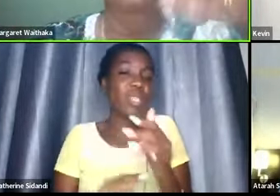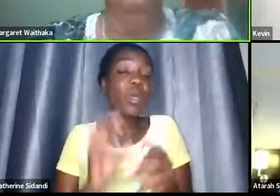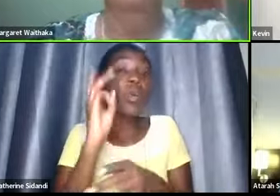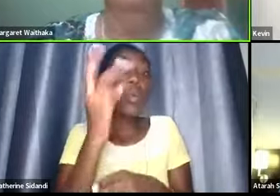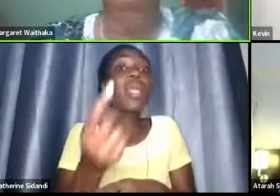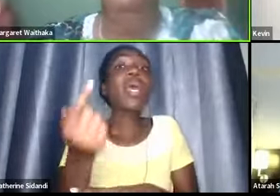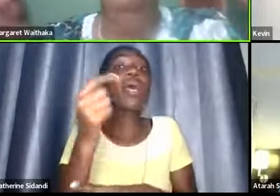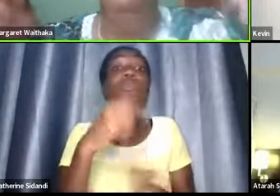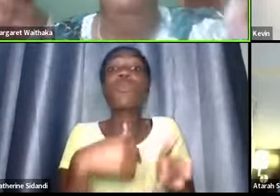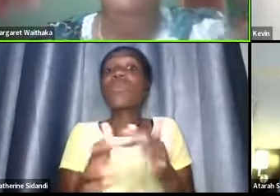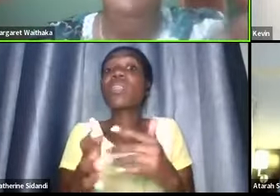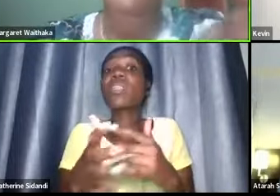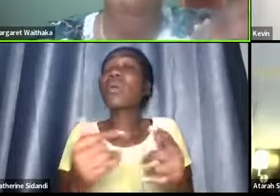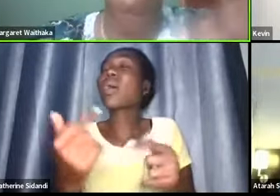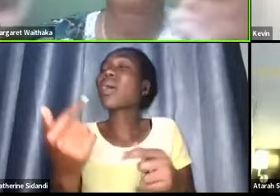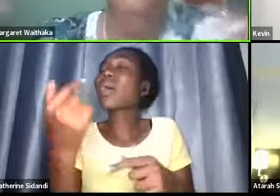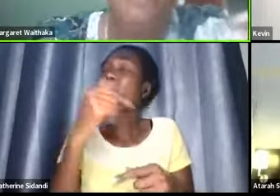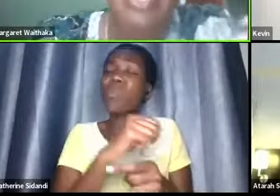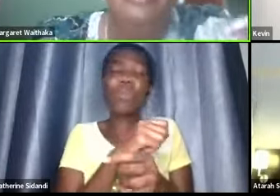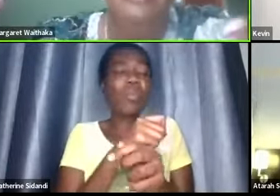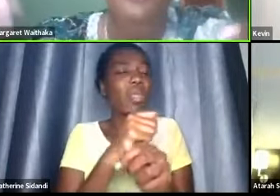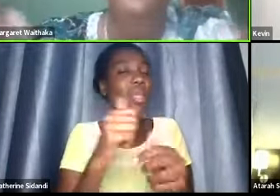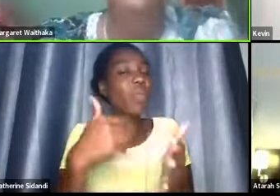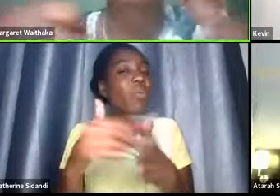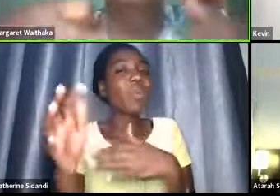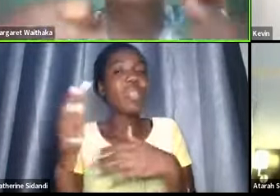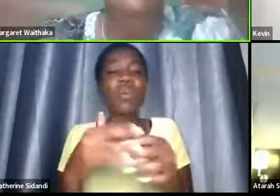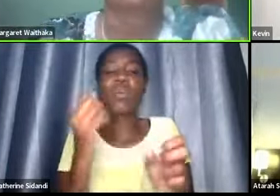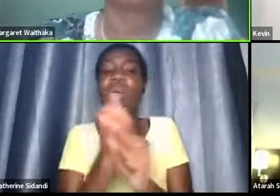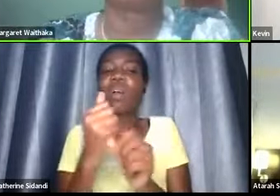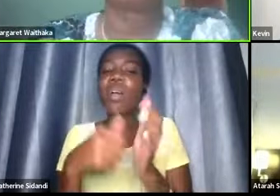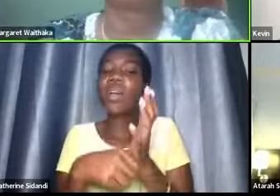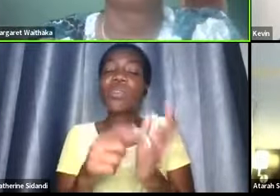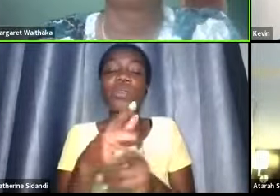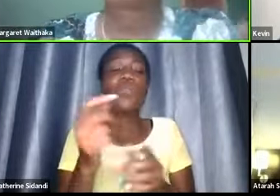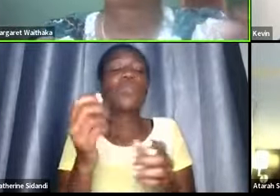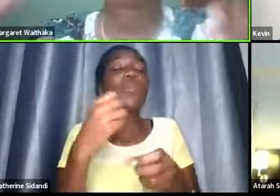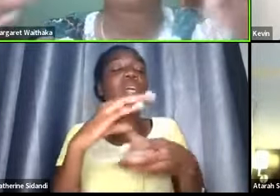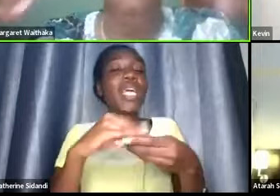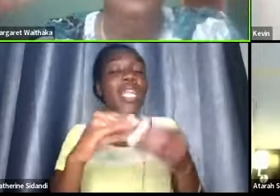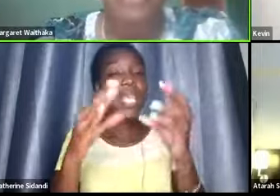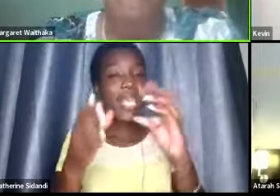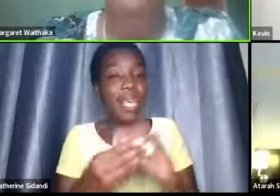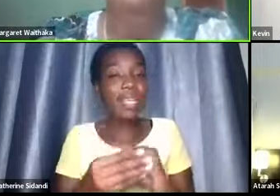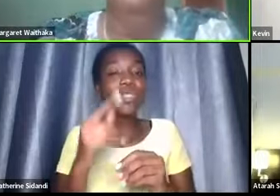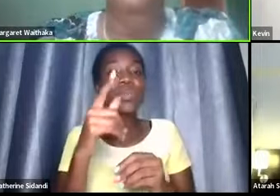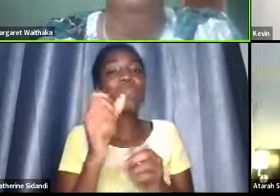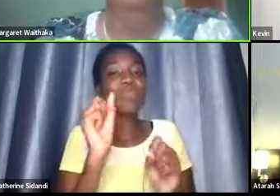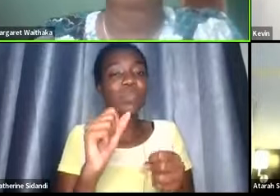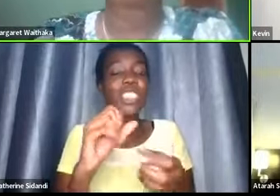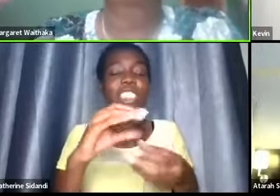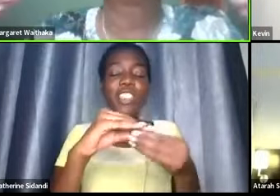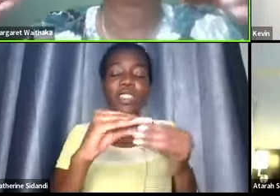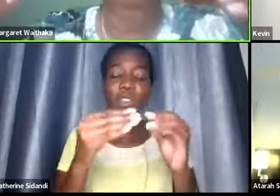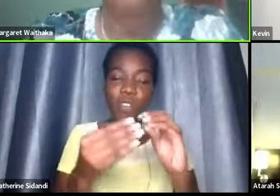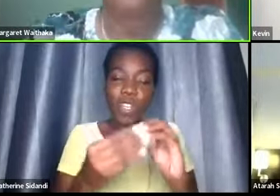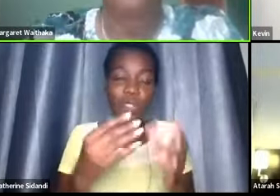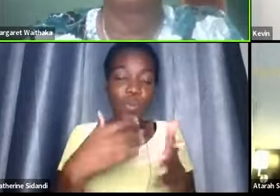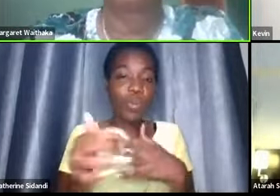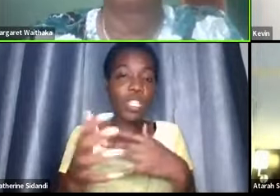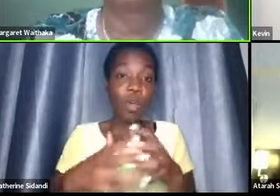so many things come without being prodded. You can create without being prodded. You can innovate without being prodded because you